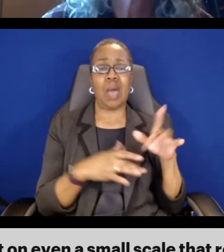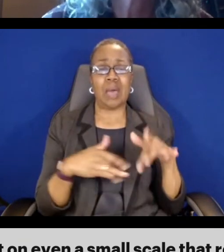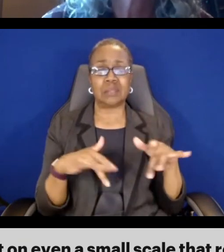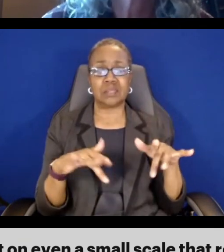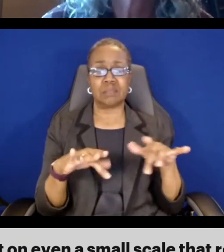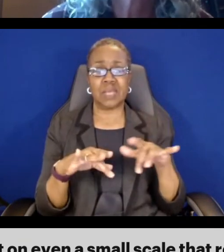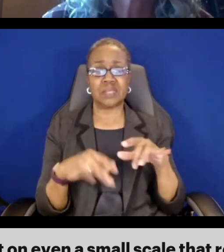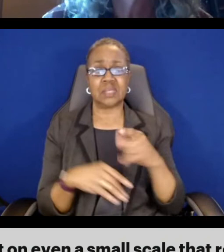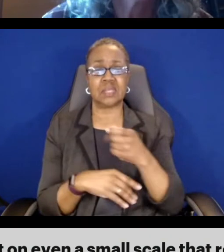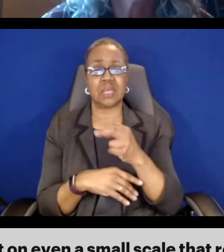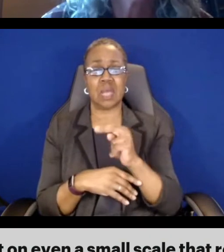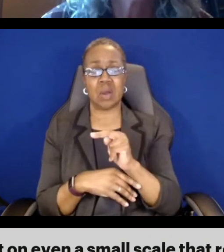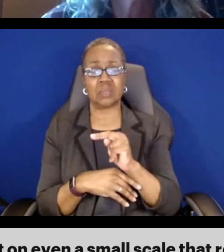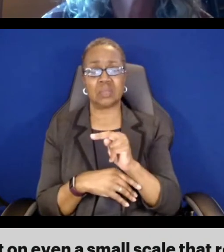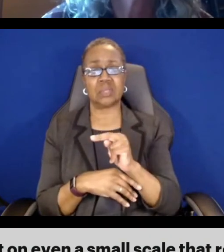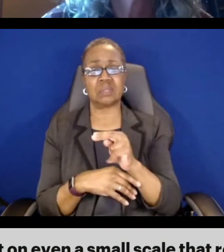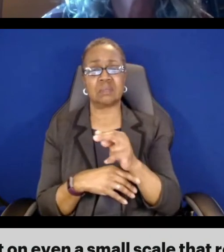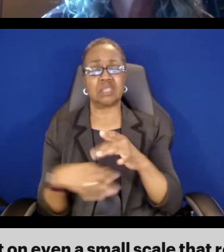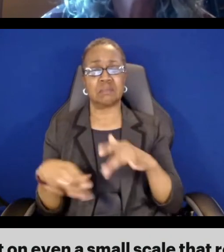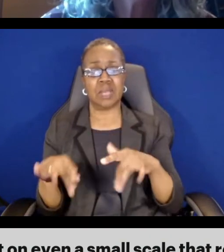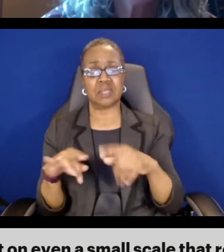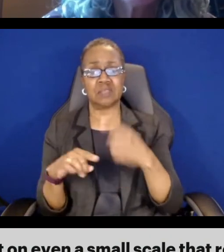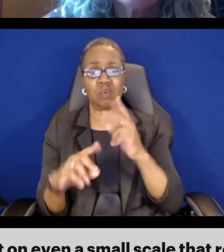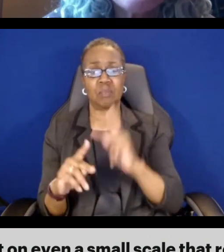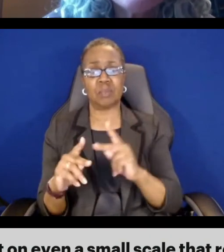for people in every neighborhood.